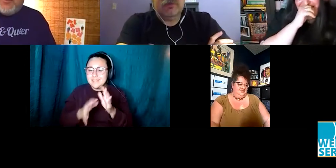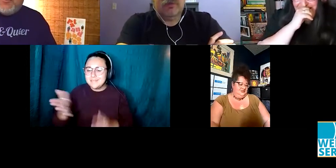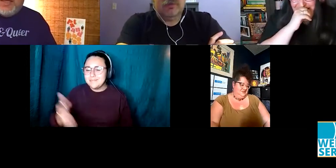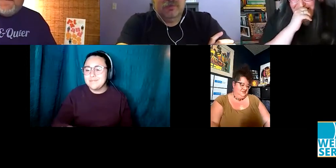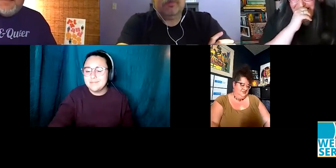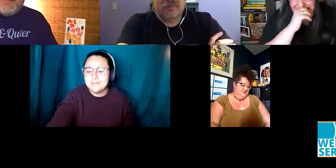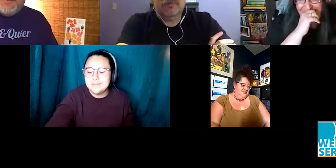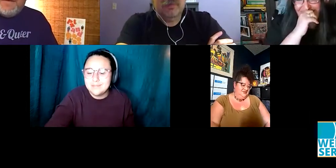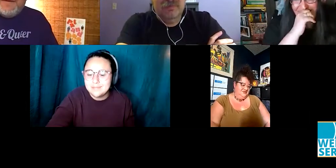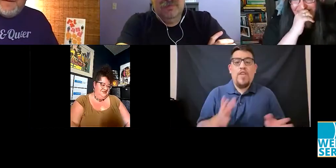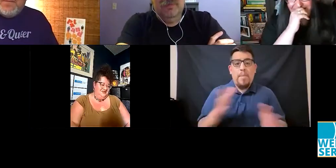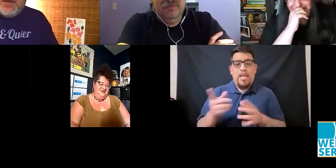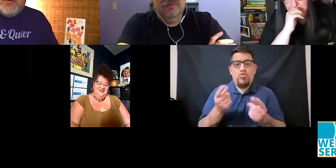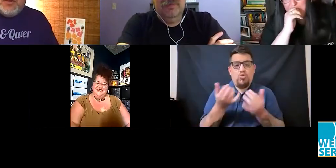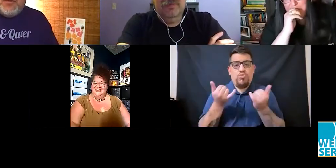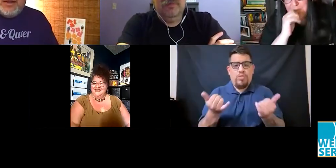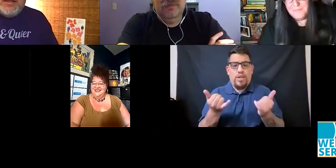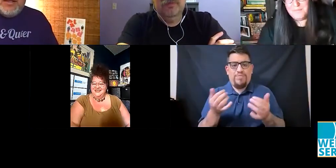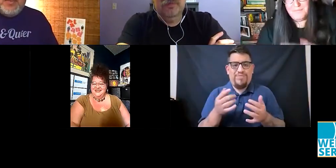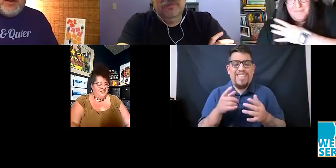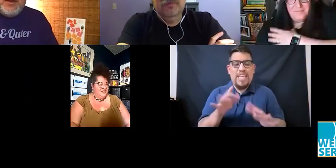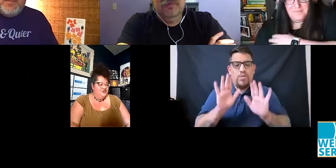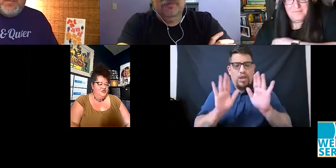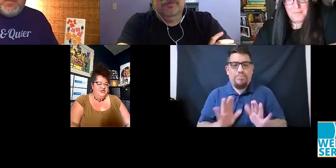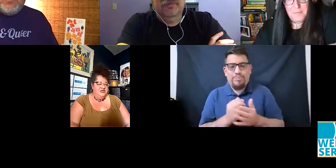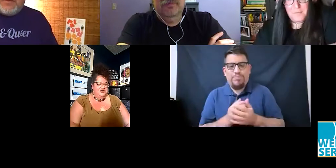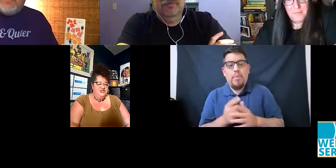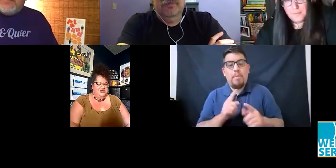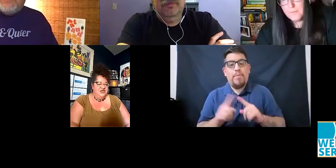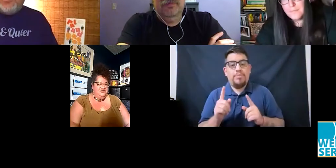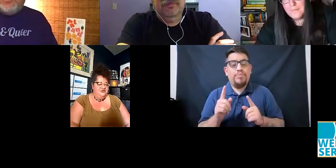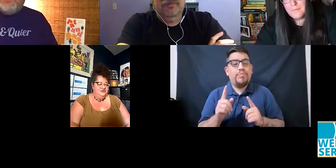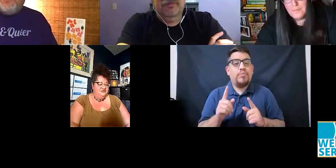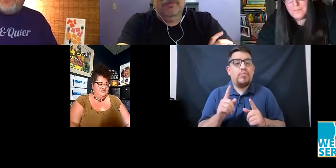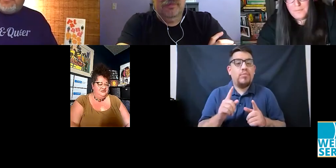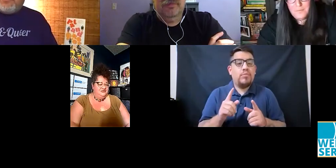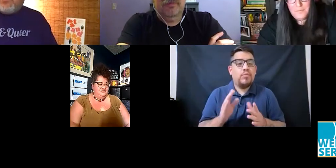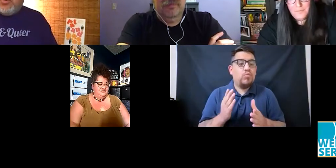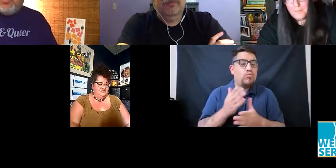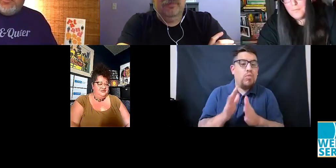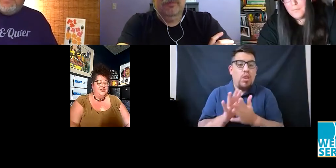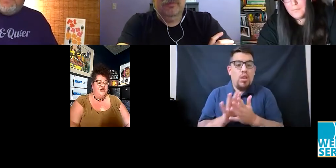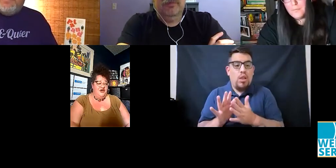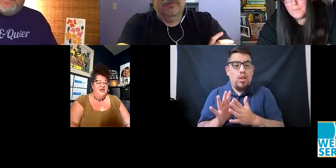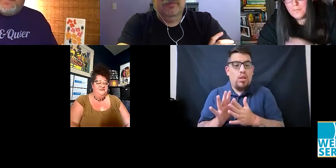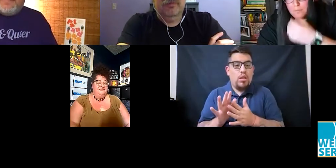the time. Let's do it now. So that was really great. But it was difficult.